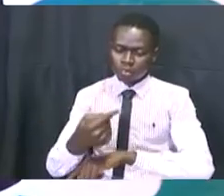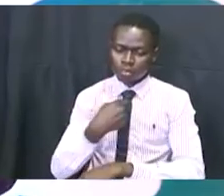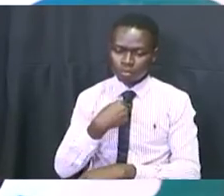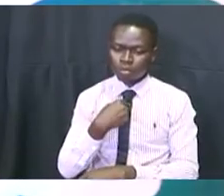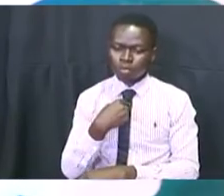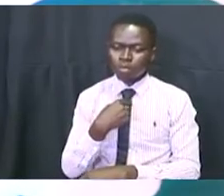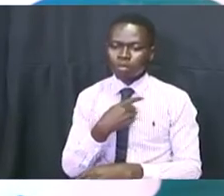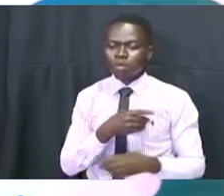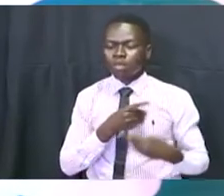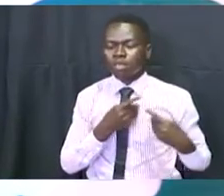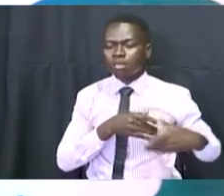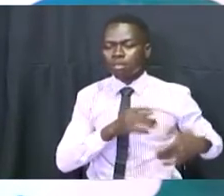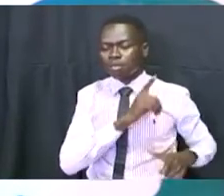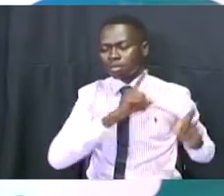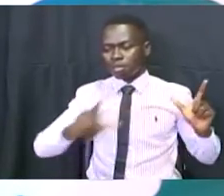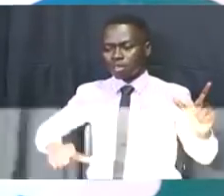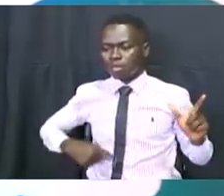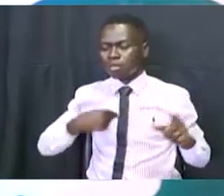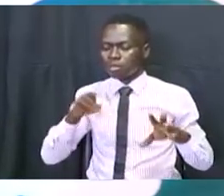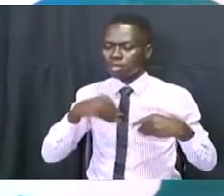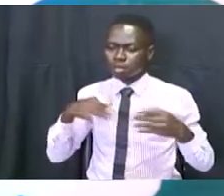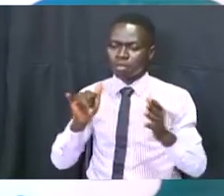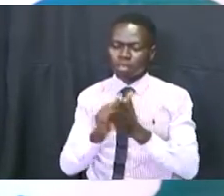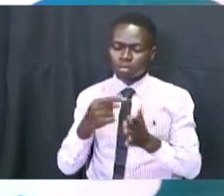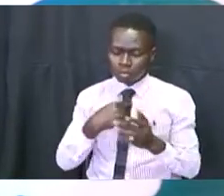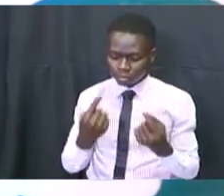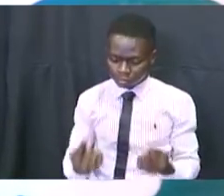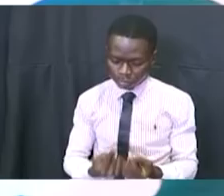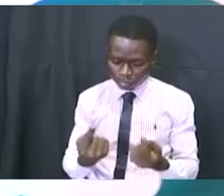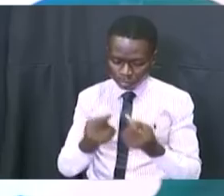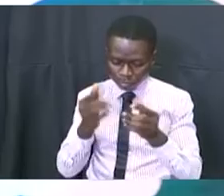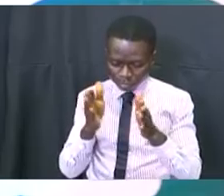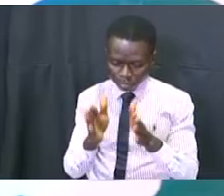Lord, acknowledge that I'm a sinner.